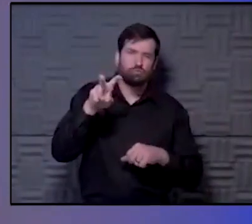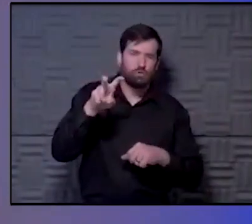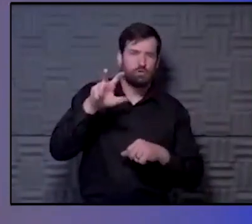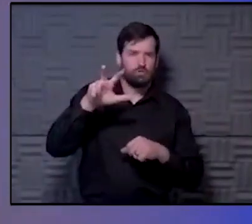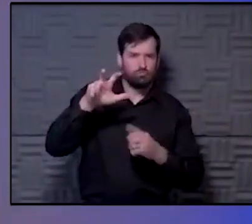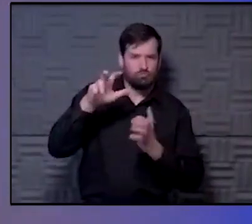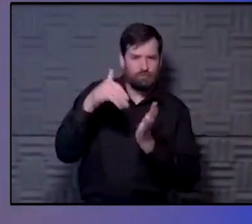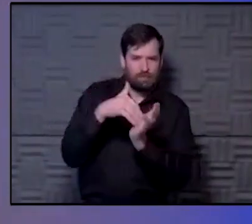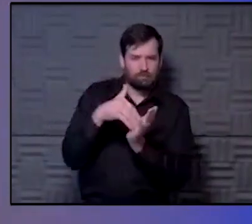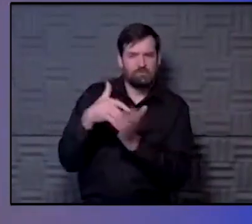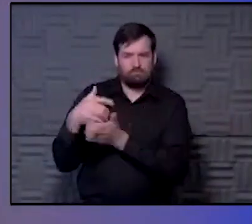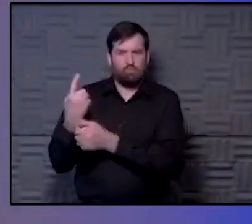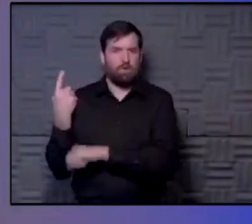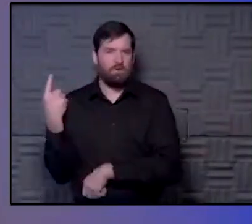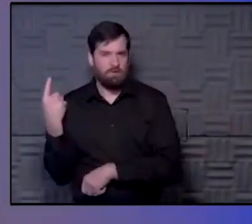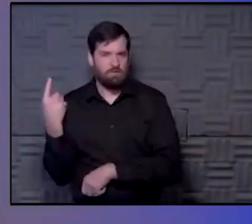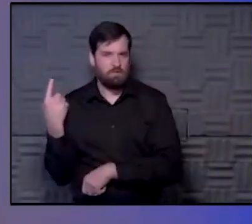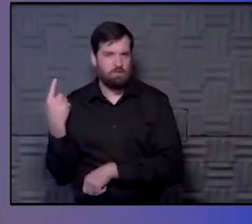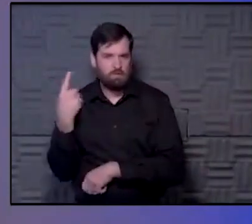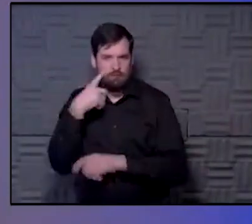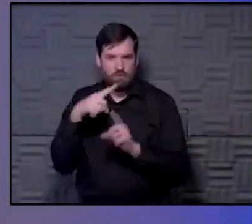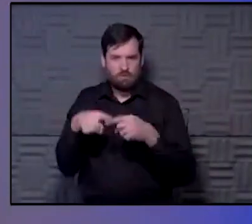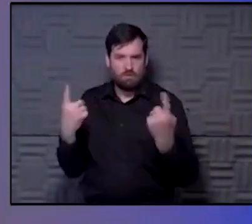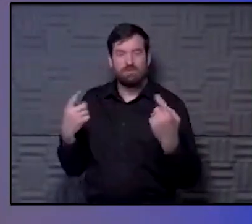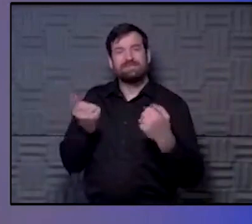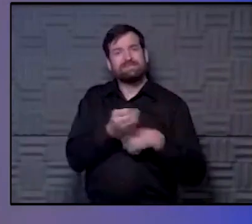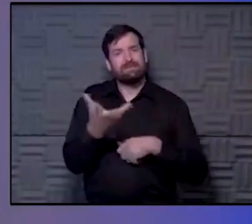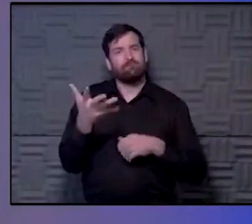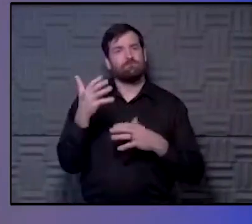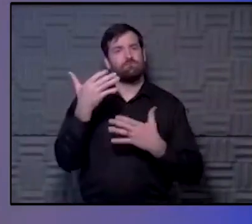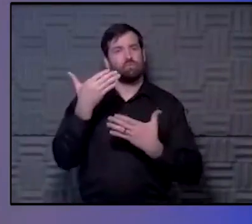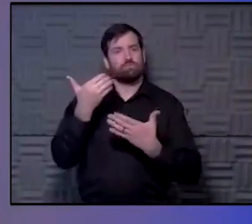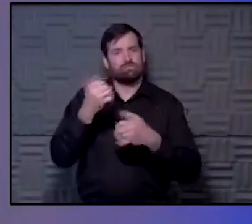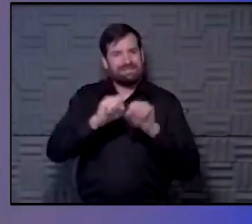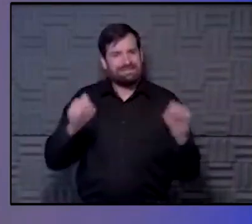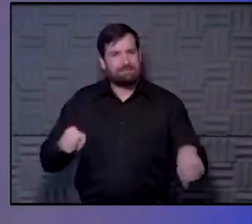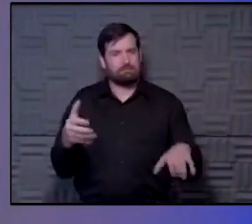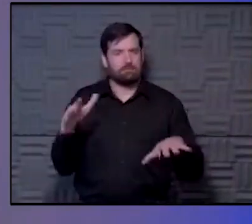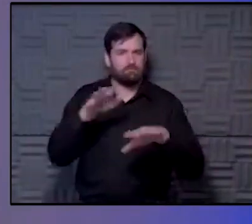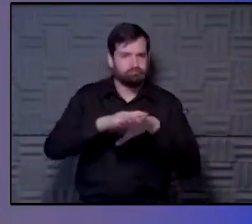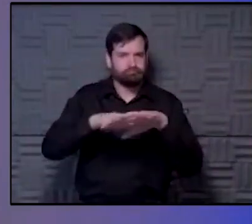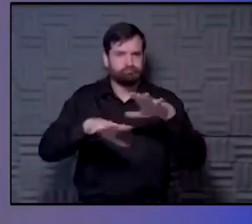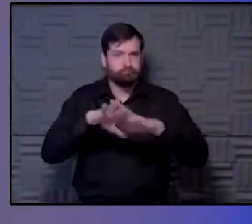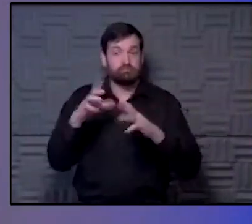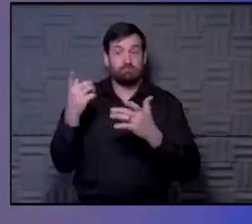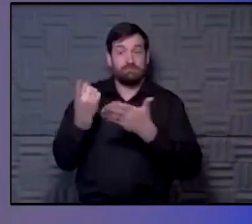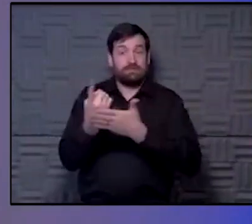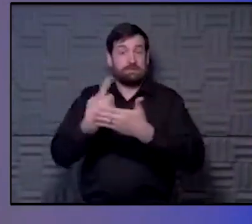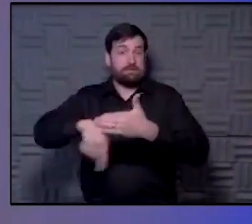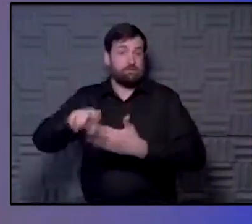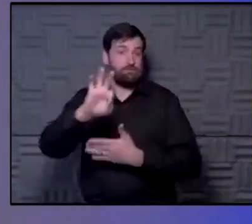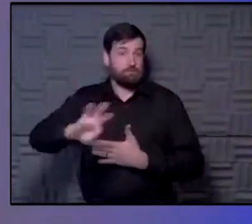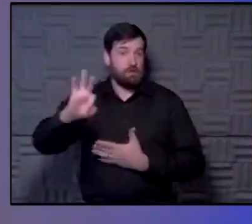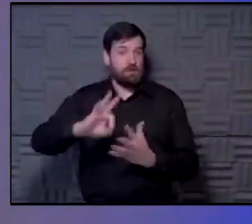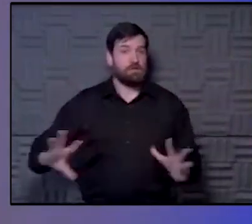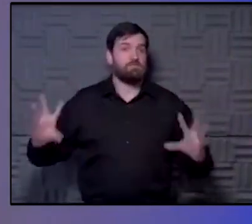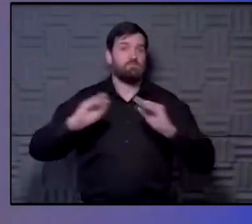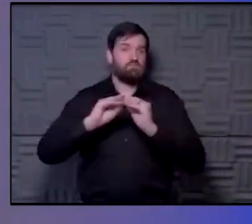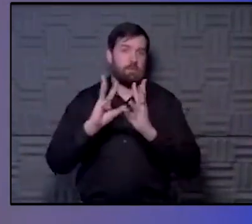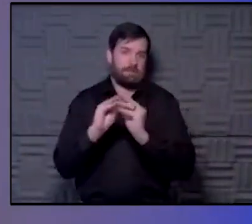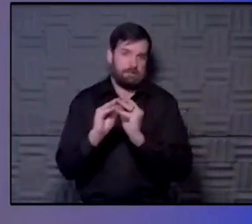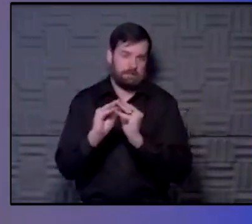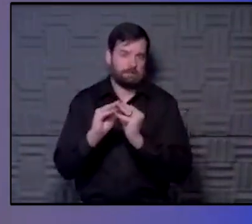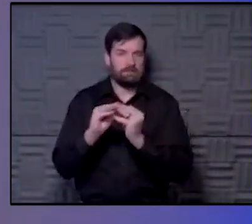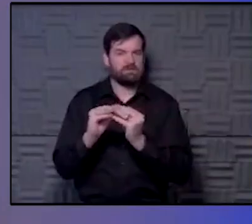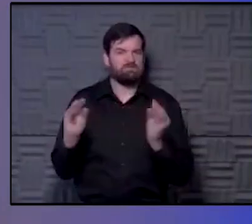So there are multiple other overlapping systems, and so as we go into our next meeting next Friday, I assume we'll get some data from those